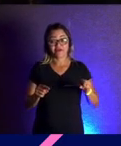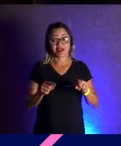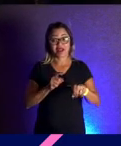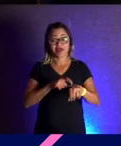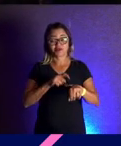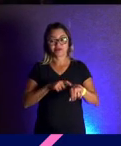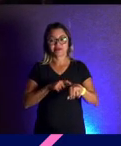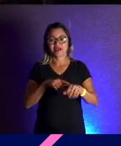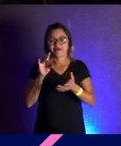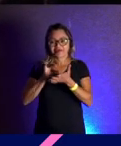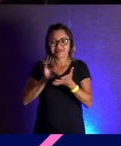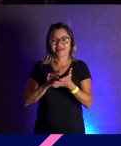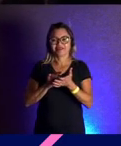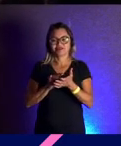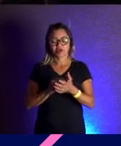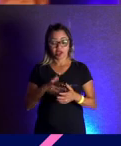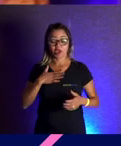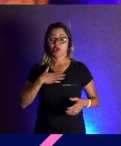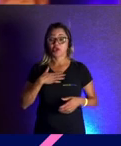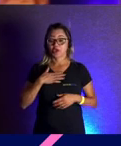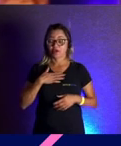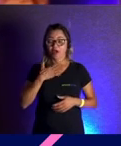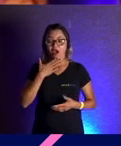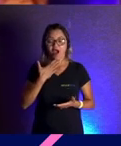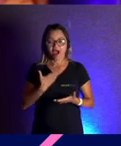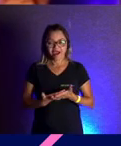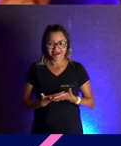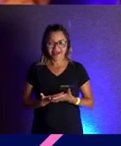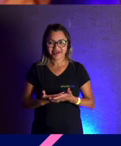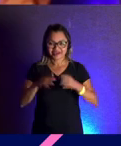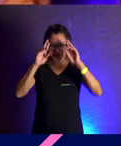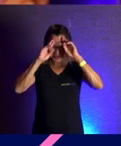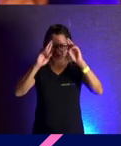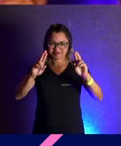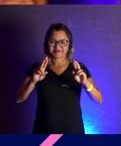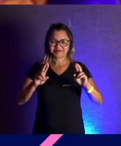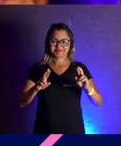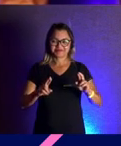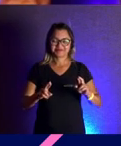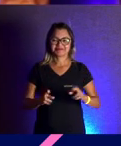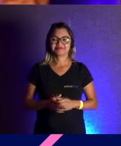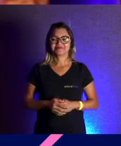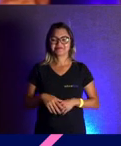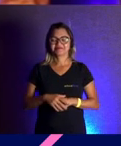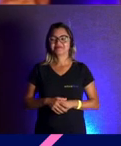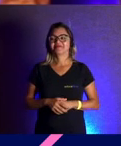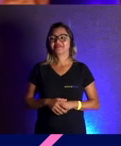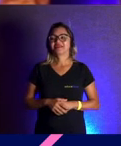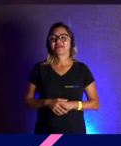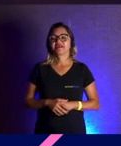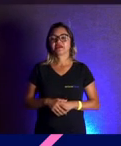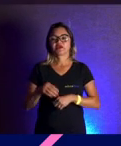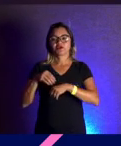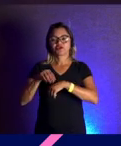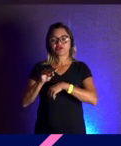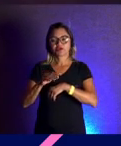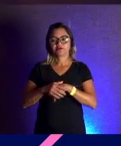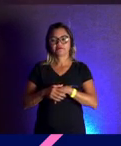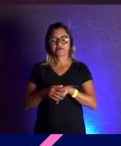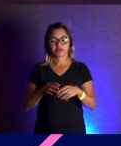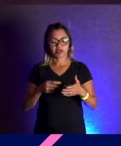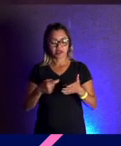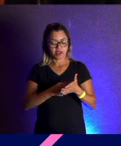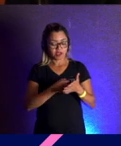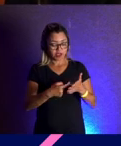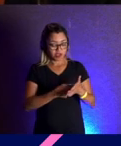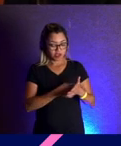Okay? I respect that. I understand. And so the trick that you have is to start asking questions with your data that are very